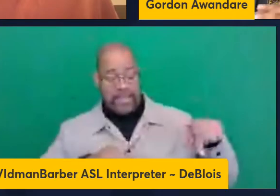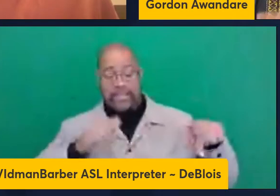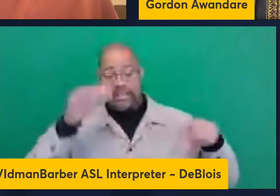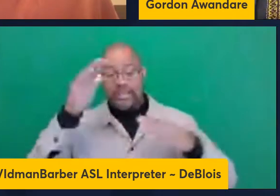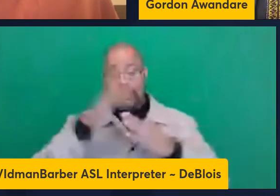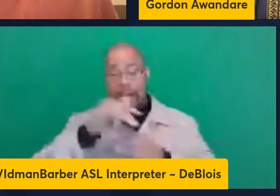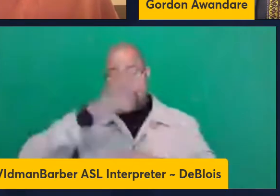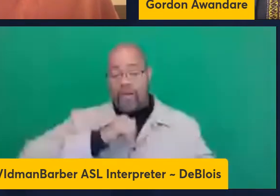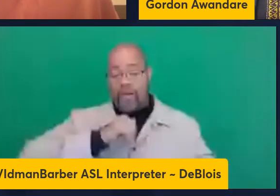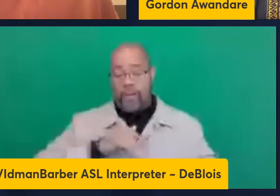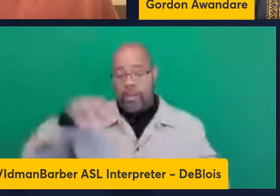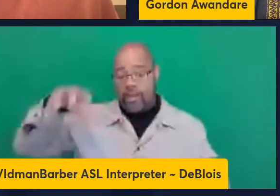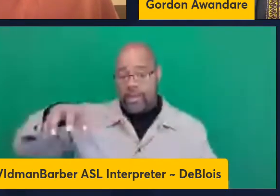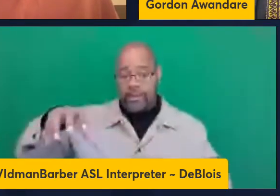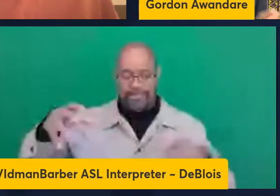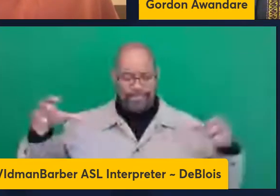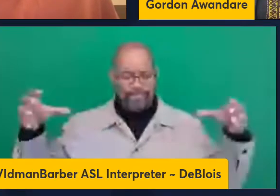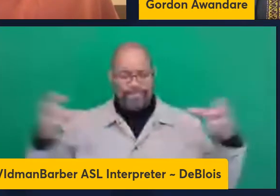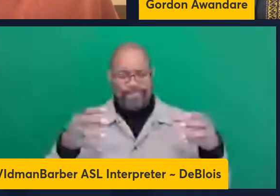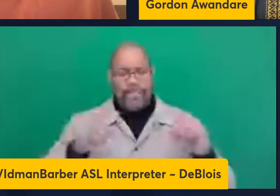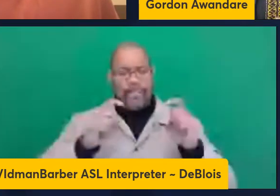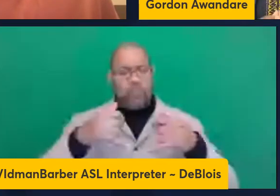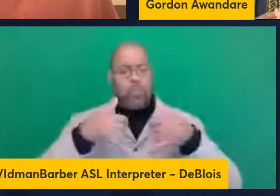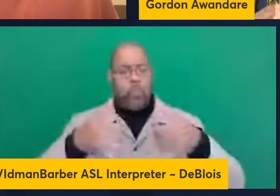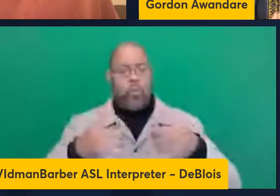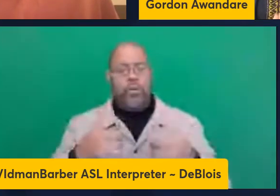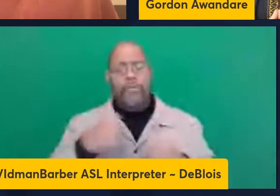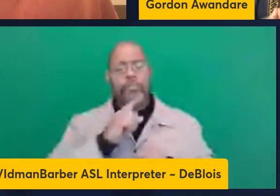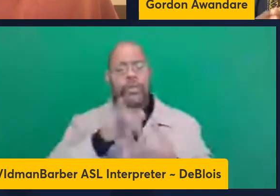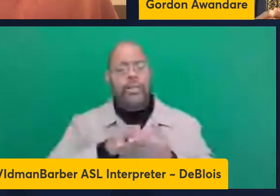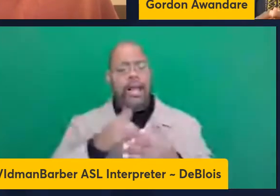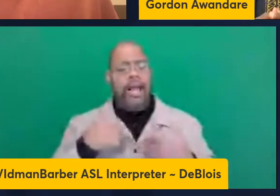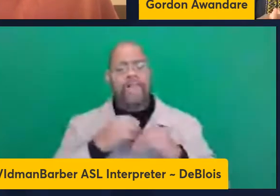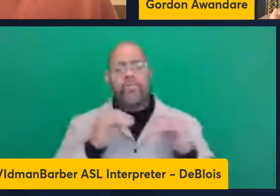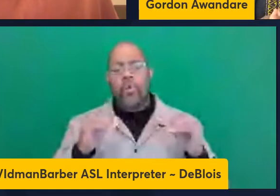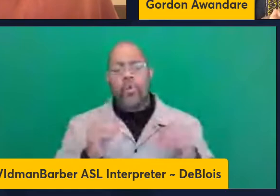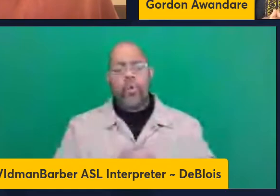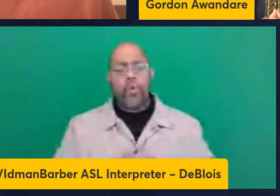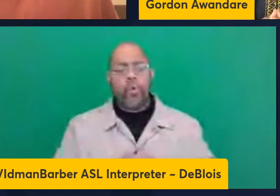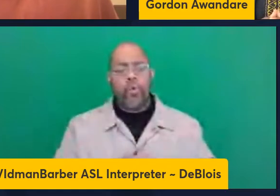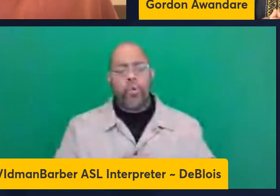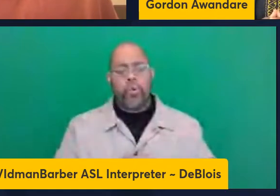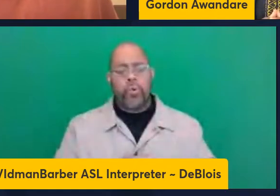them together and give the award. So we make sure that there's no